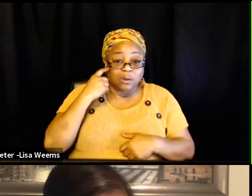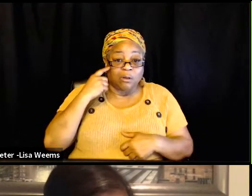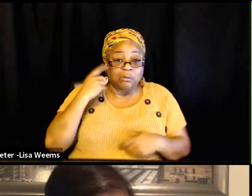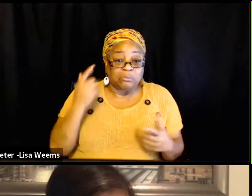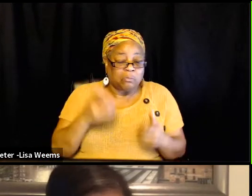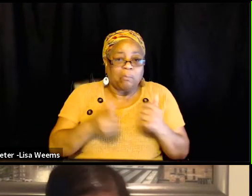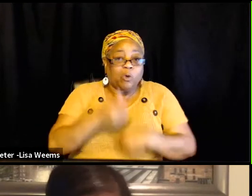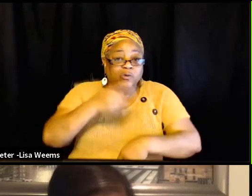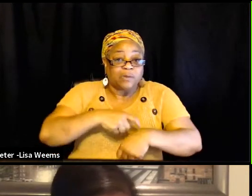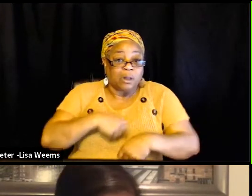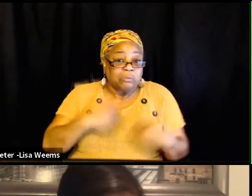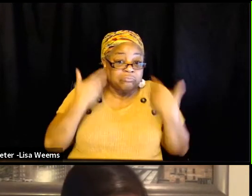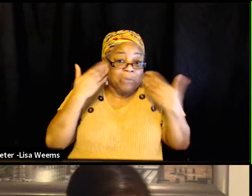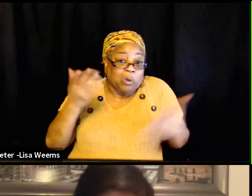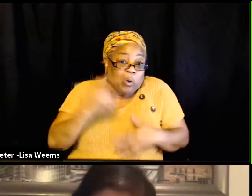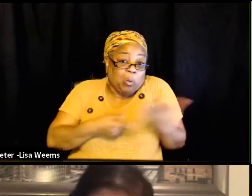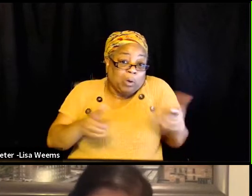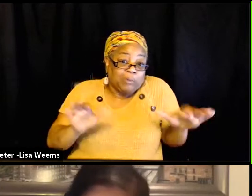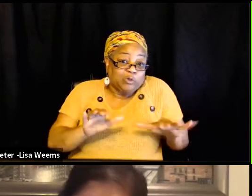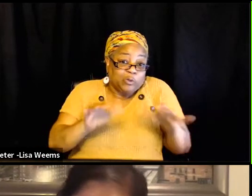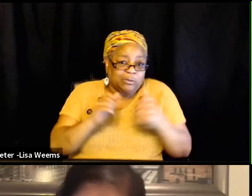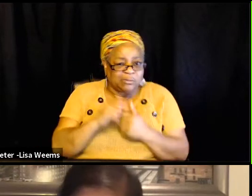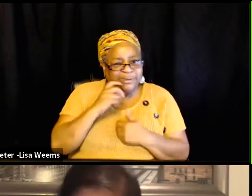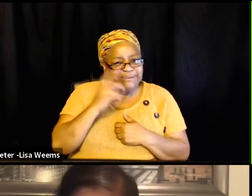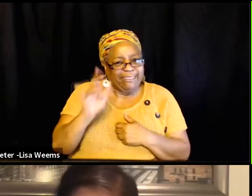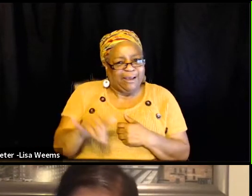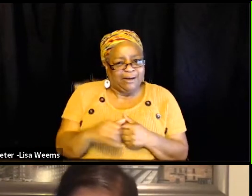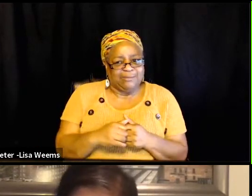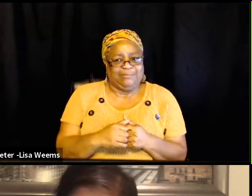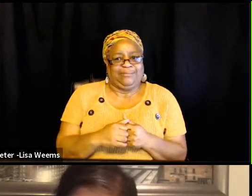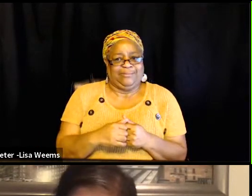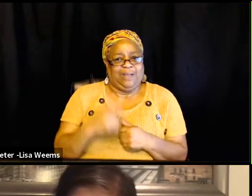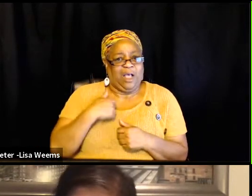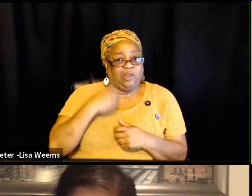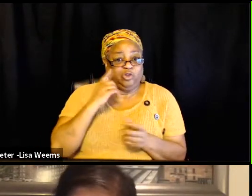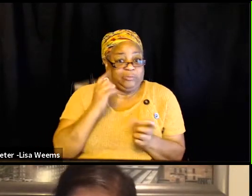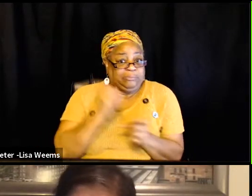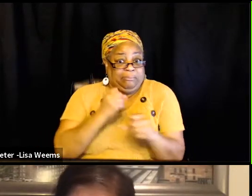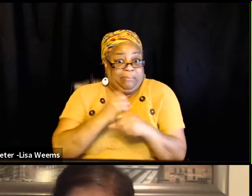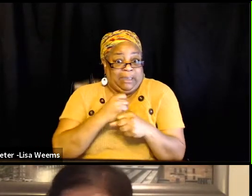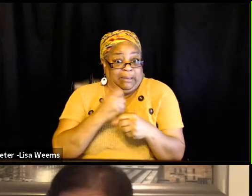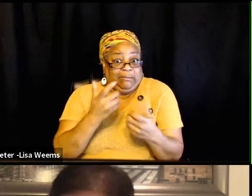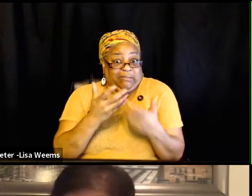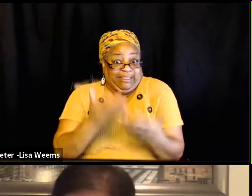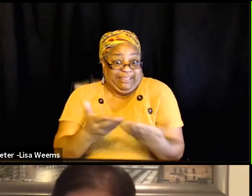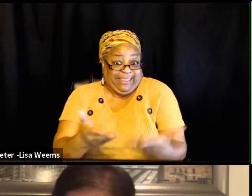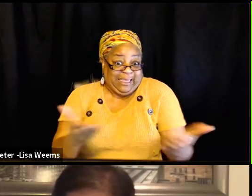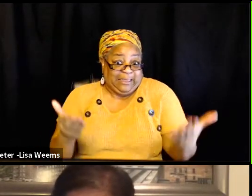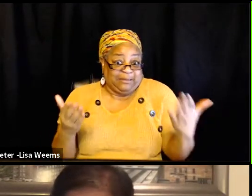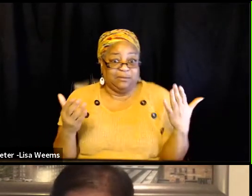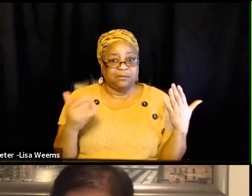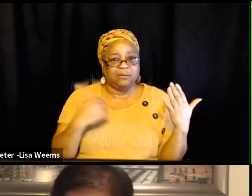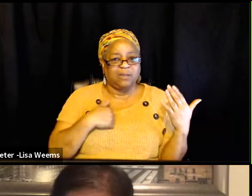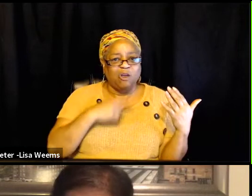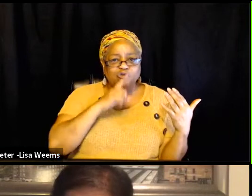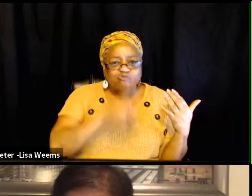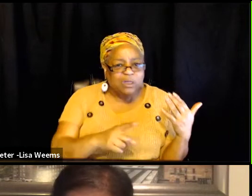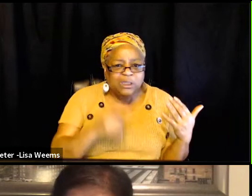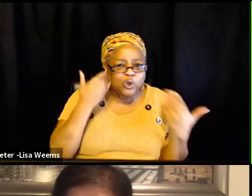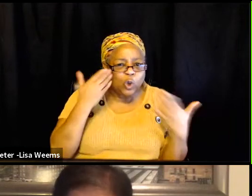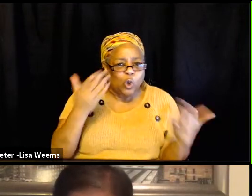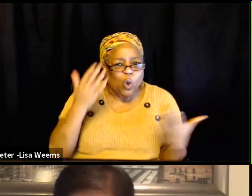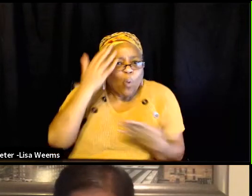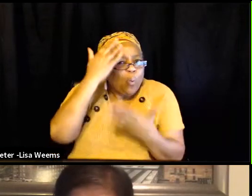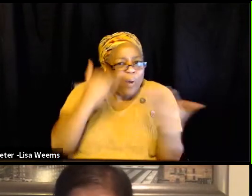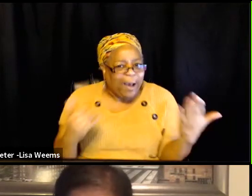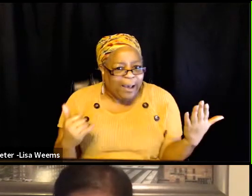Or like he basically says something to the effect of like I just make this thing and I'm not really know why I'm